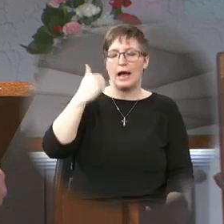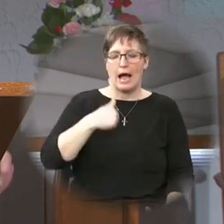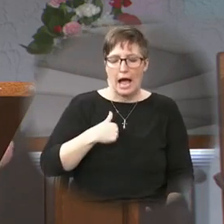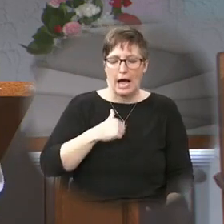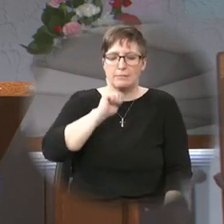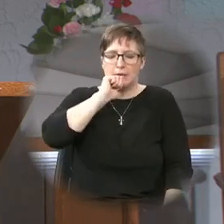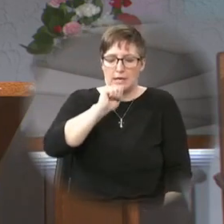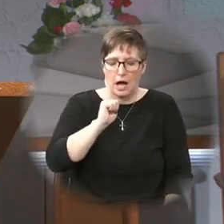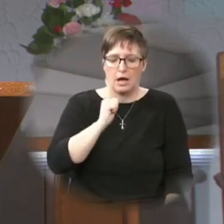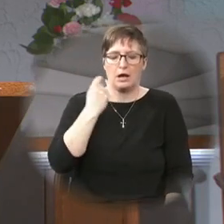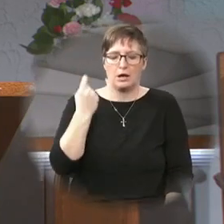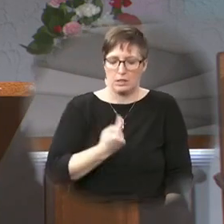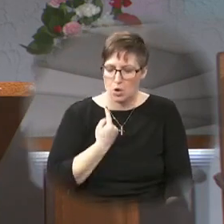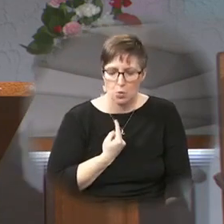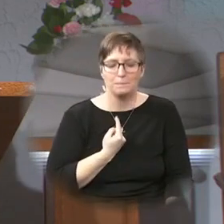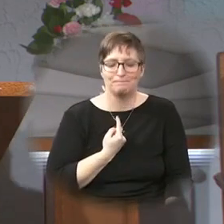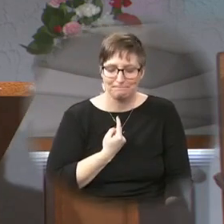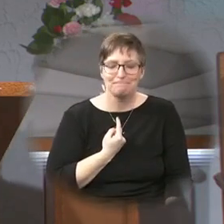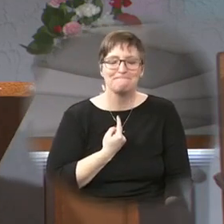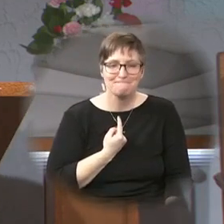not alone.